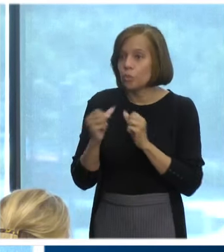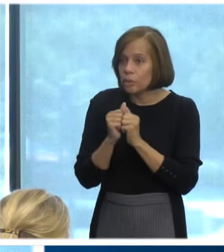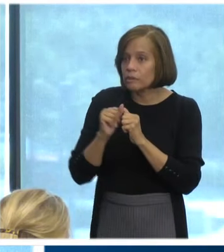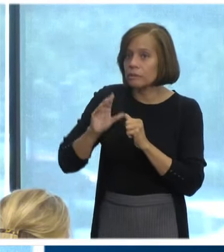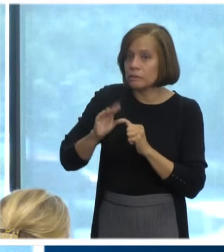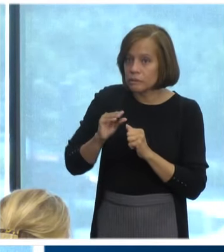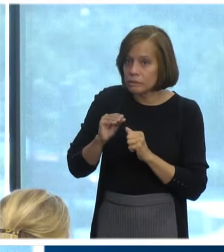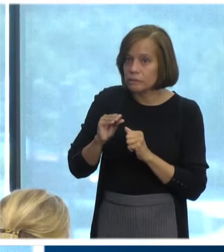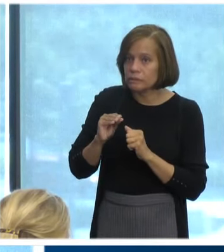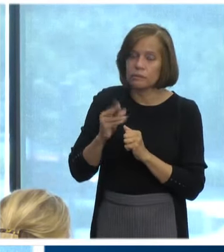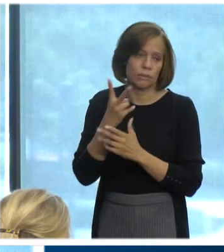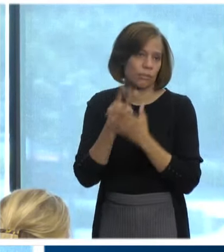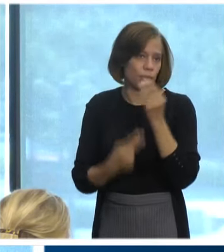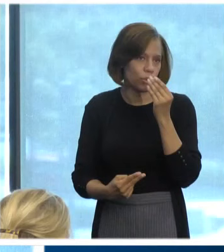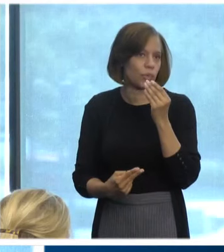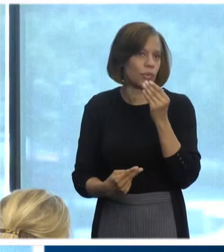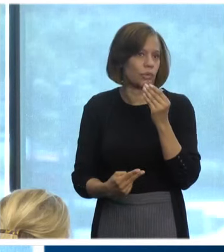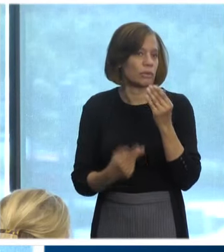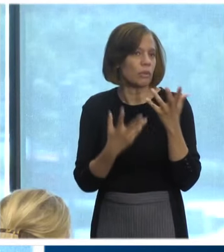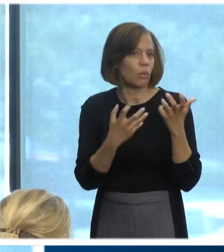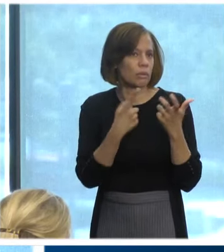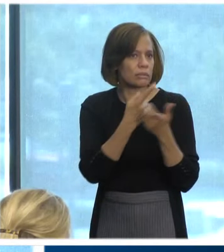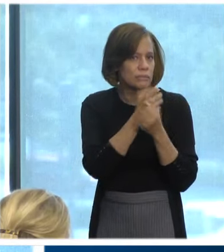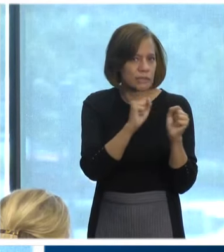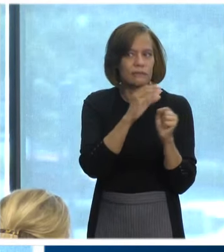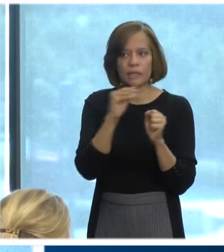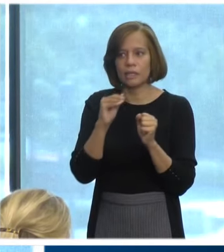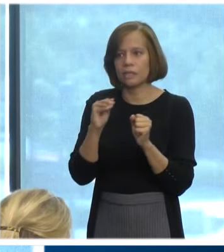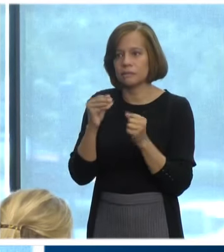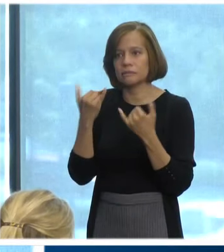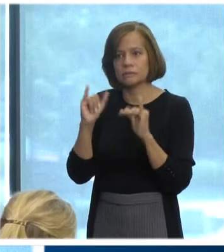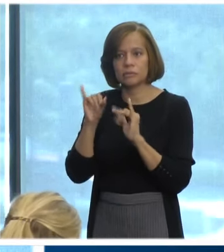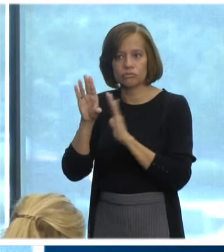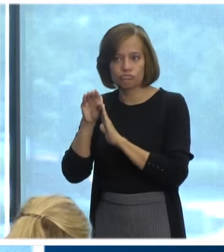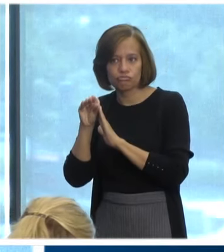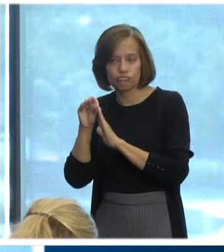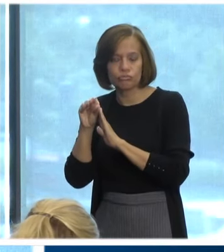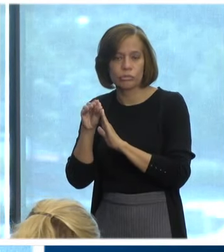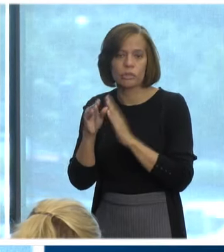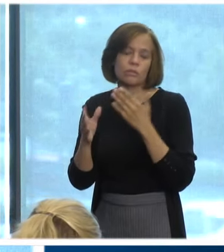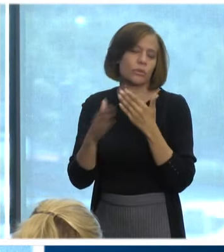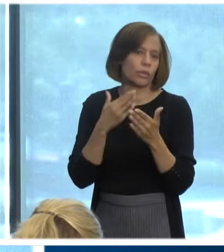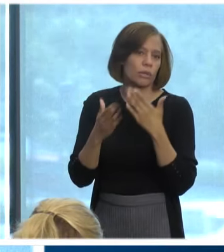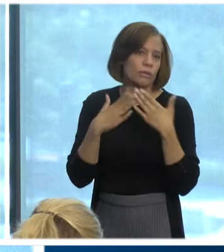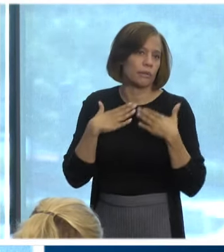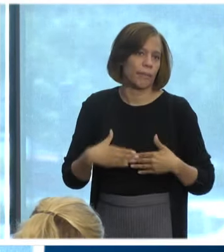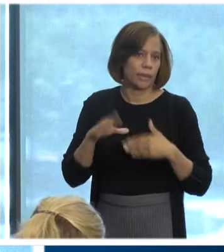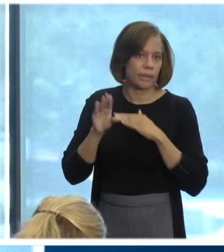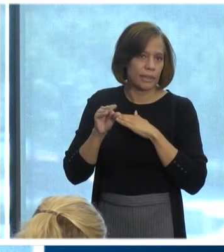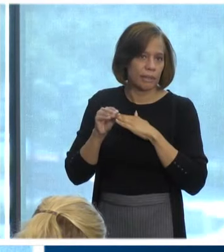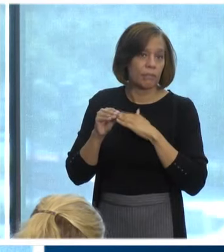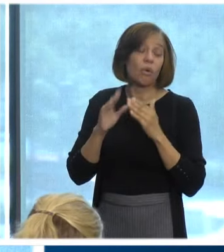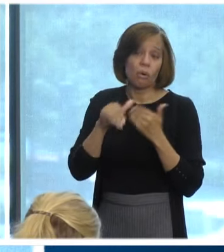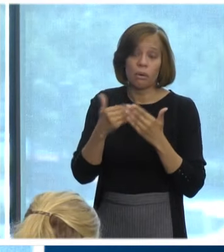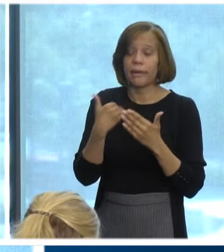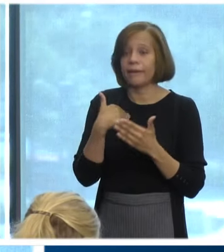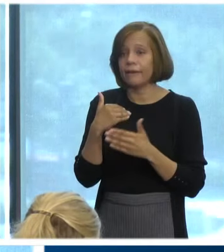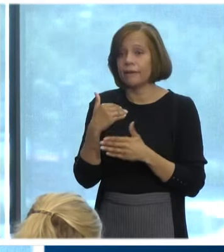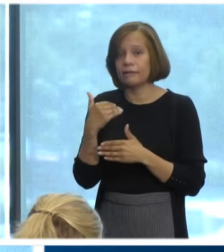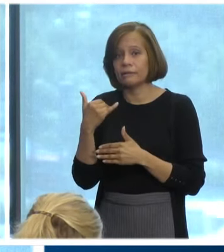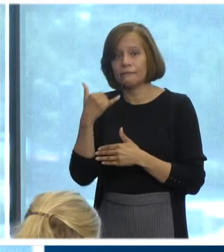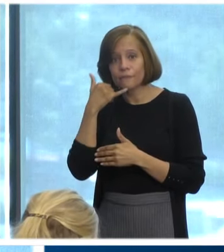but also have body cameras on. And again, keep in mind, regardless of body cameras, everyone out there had phones. There